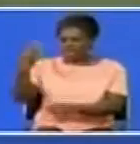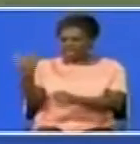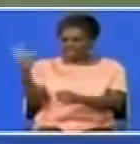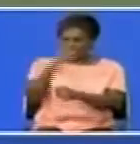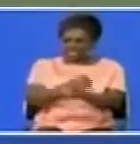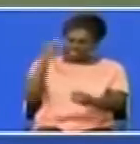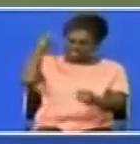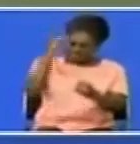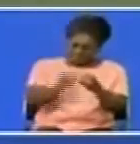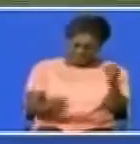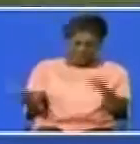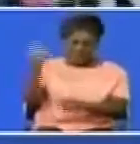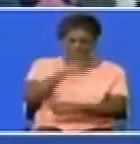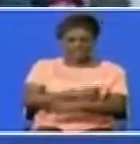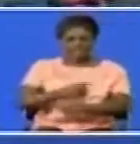day.